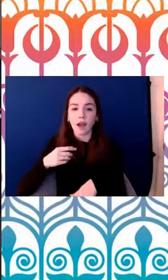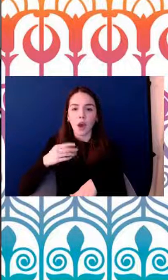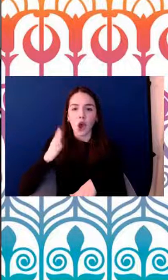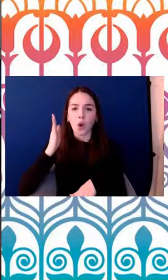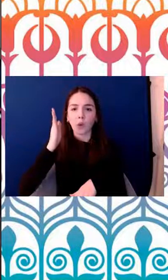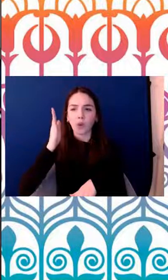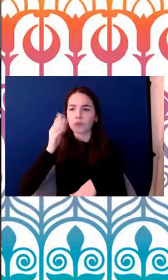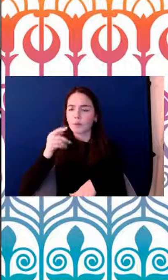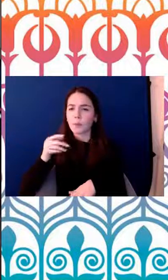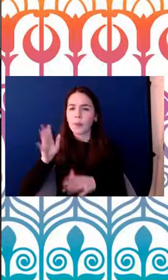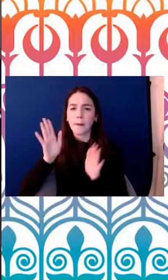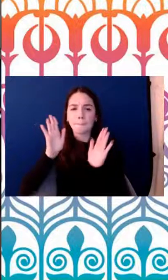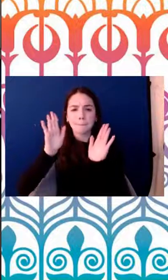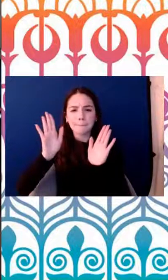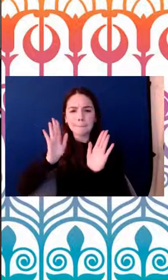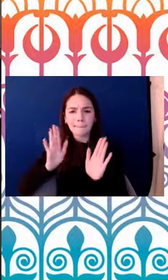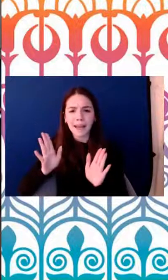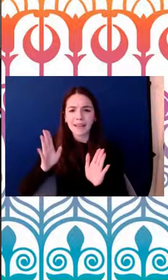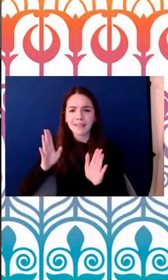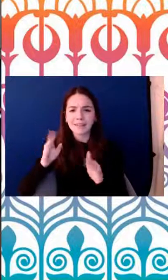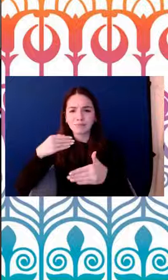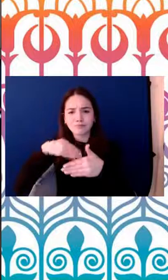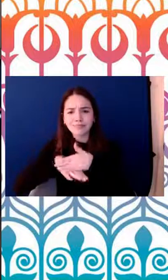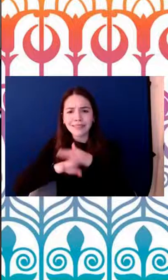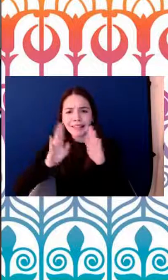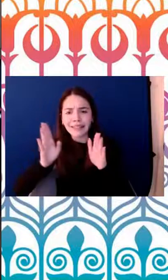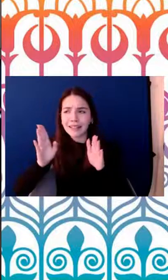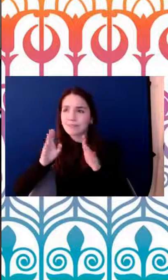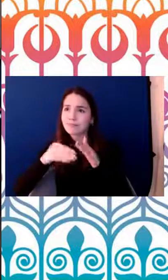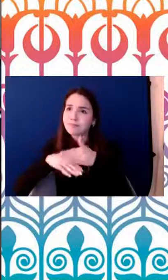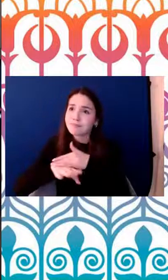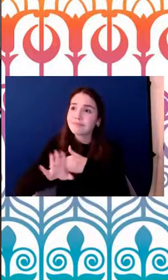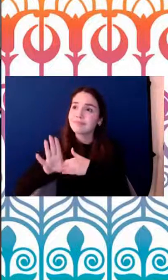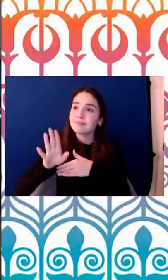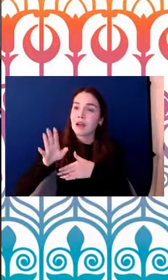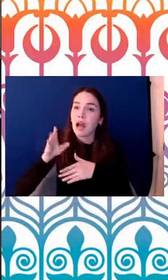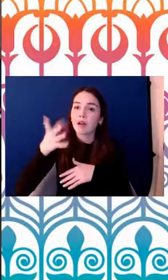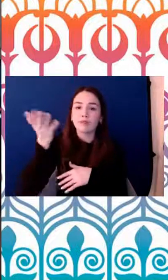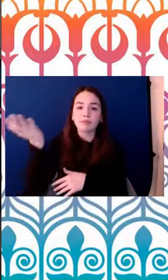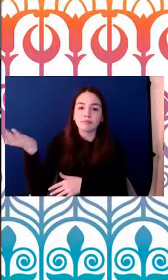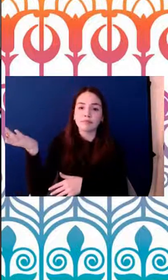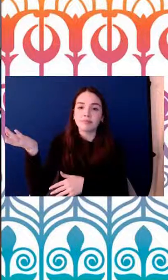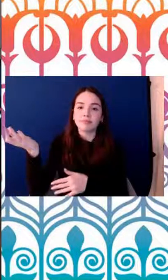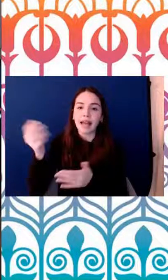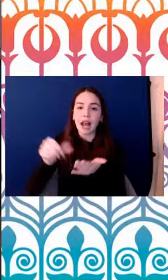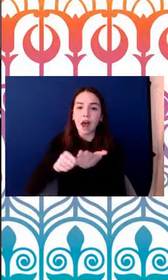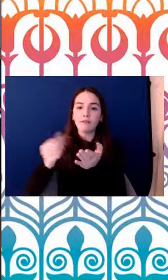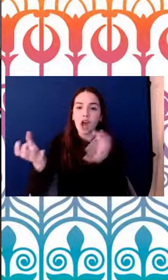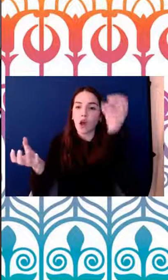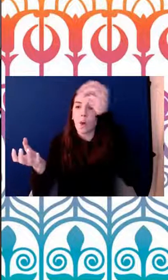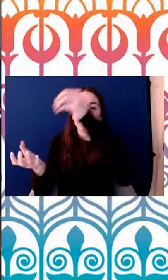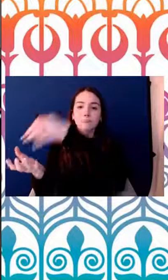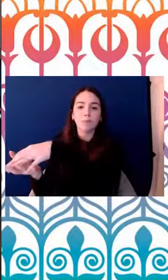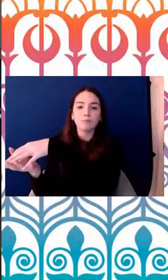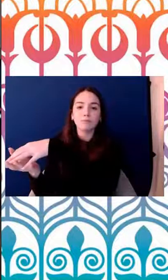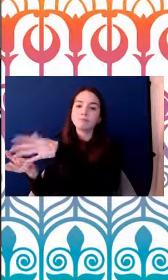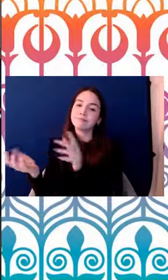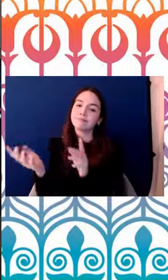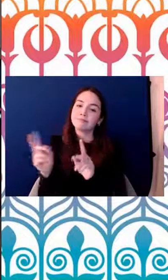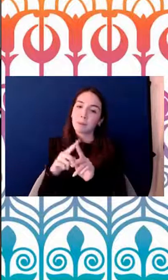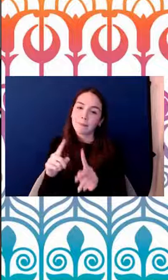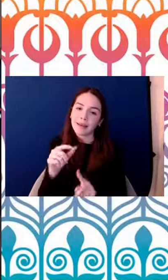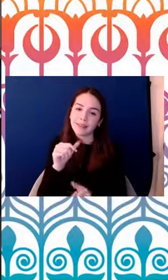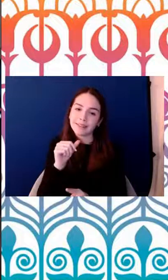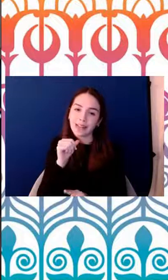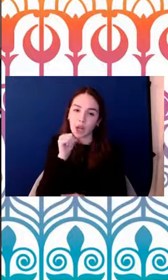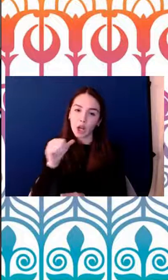of my house and open my hand and have an avocado fall into my hand. But they don't come from the